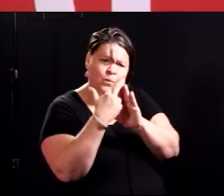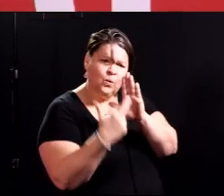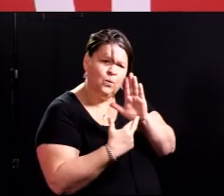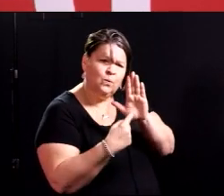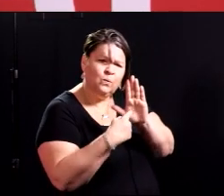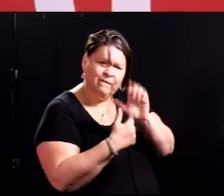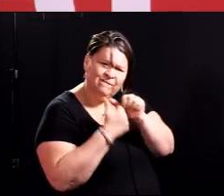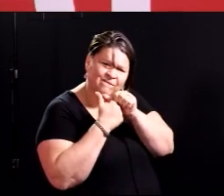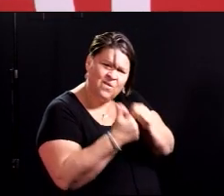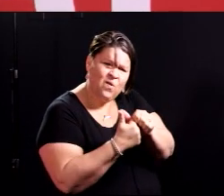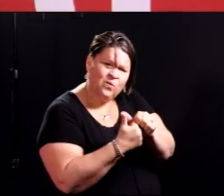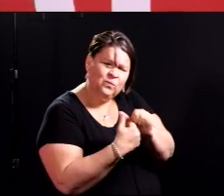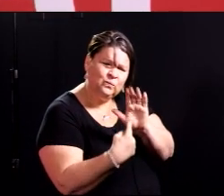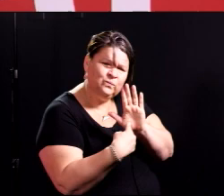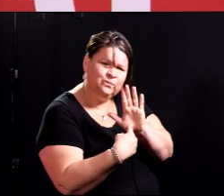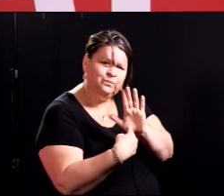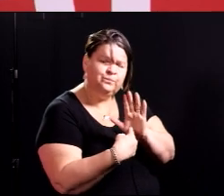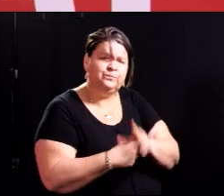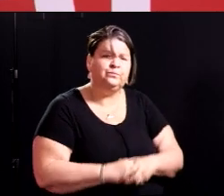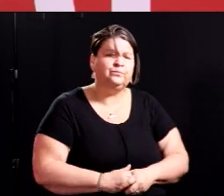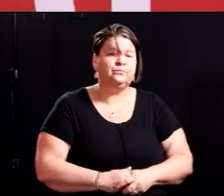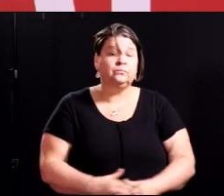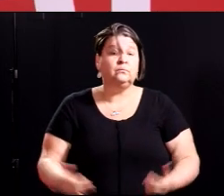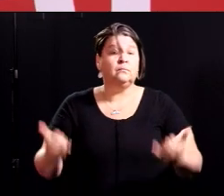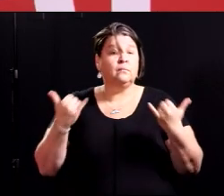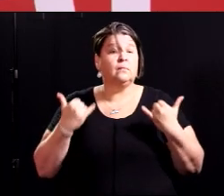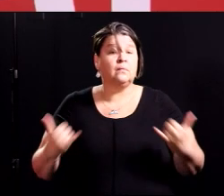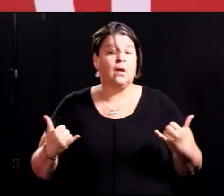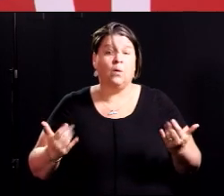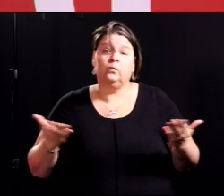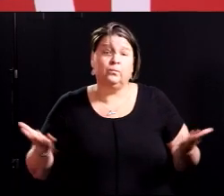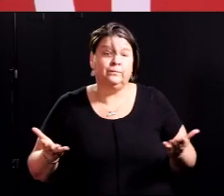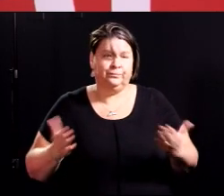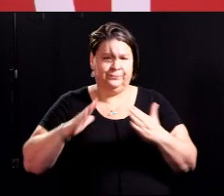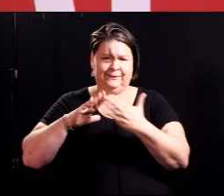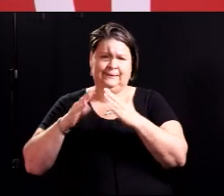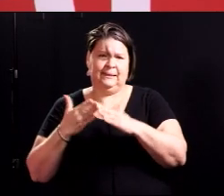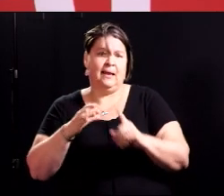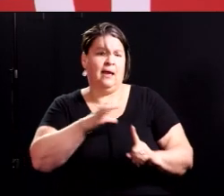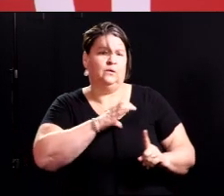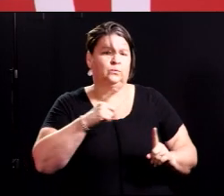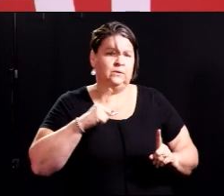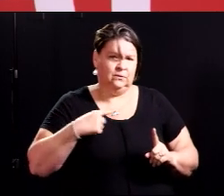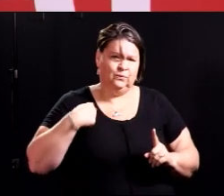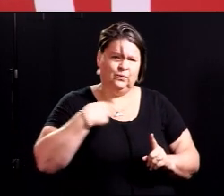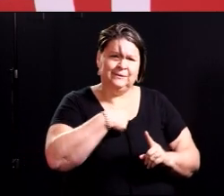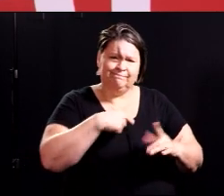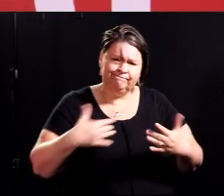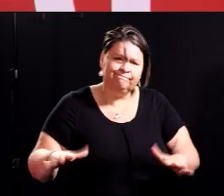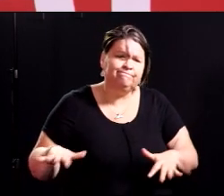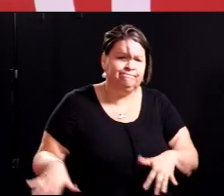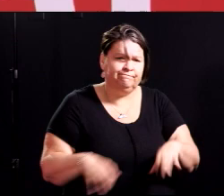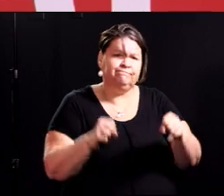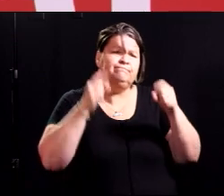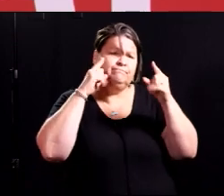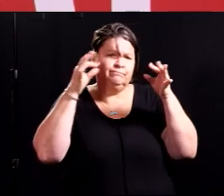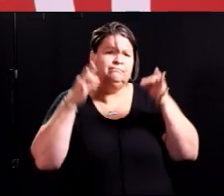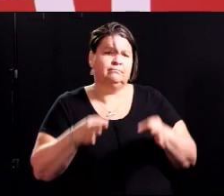take a chance to talk to you a little bit about what City Council did and the action that they took in a 2:00 virtual